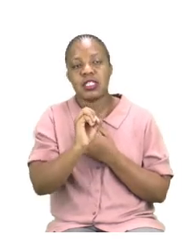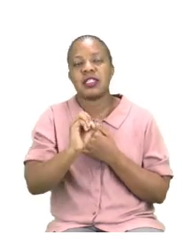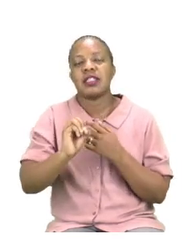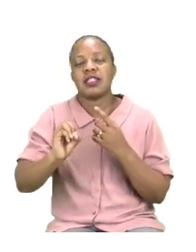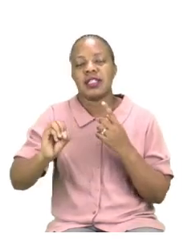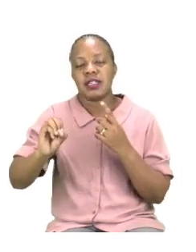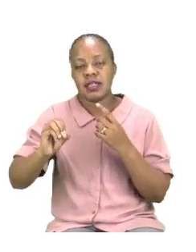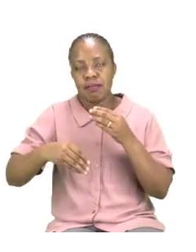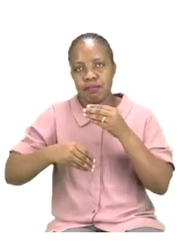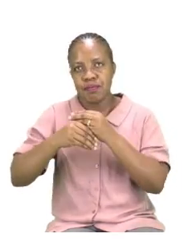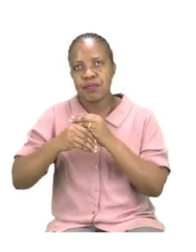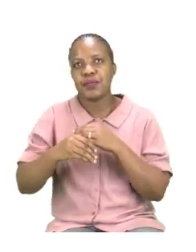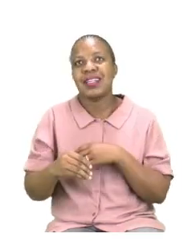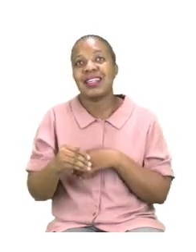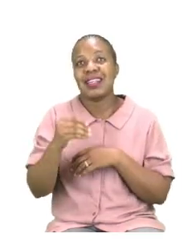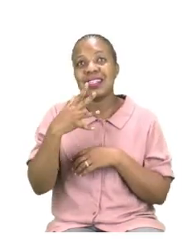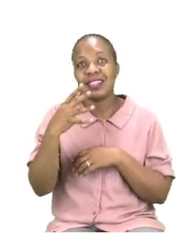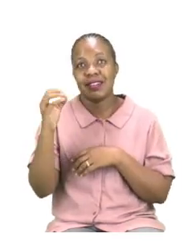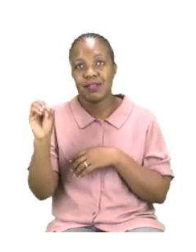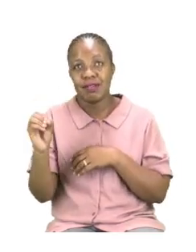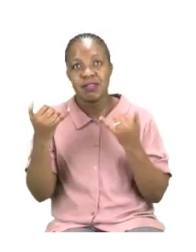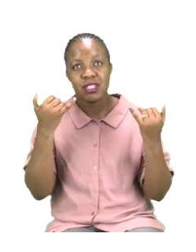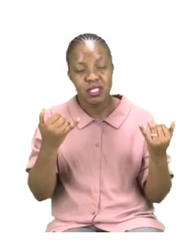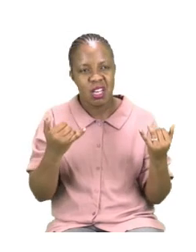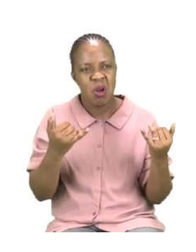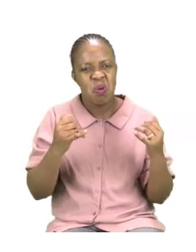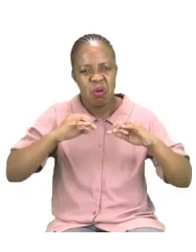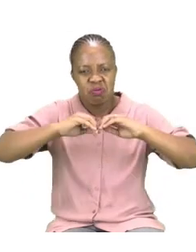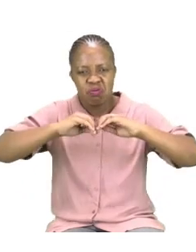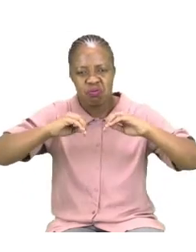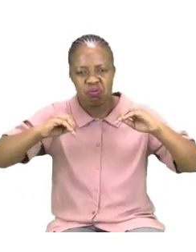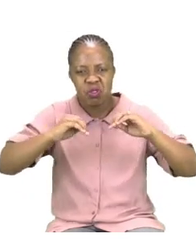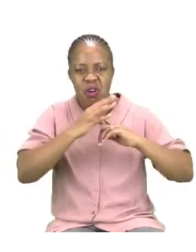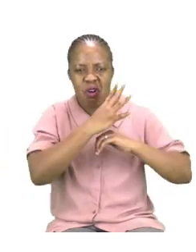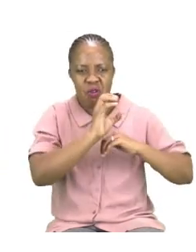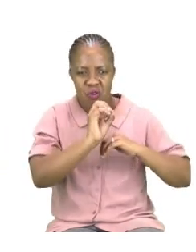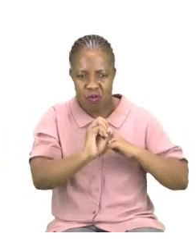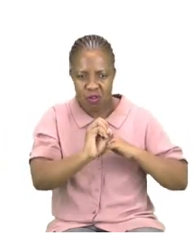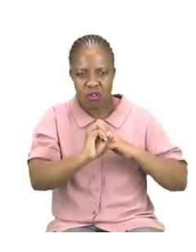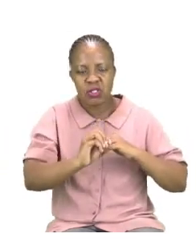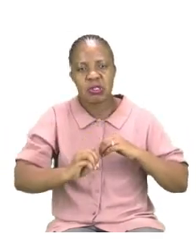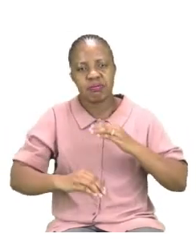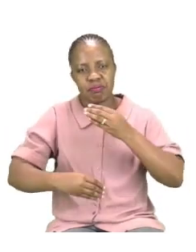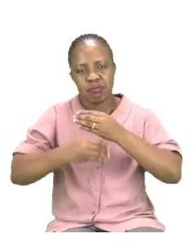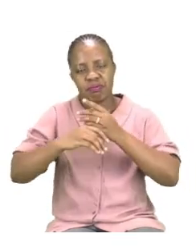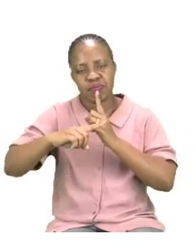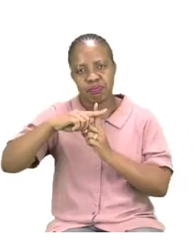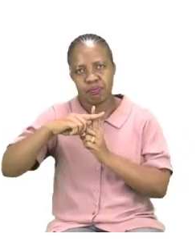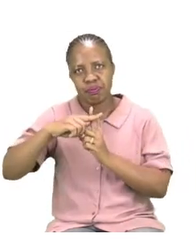plus 3. So our sum will now say 40 plus